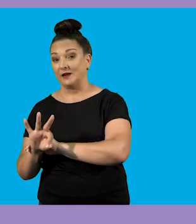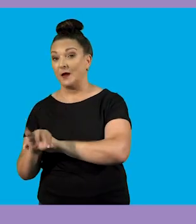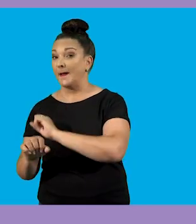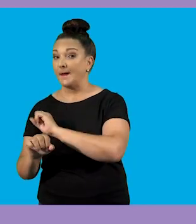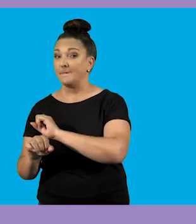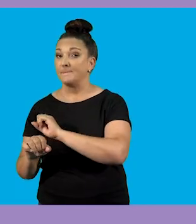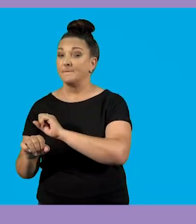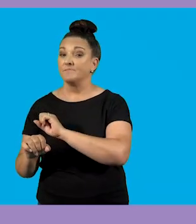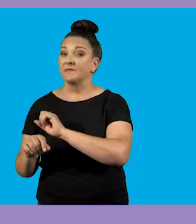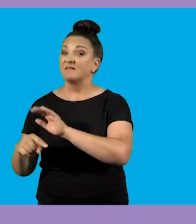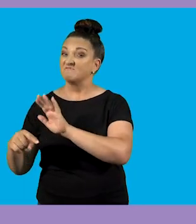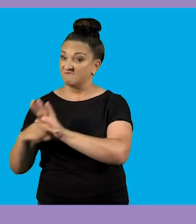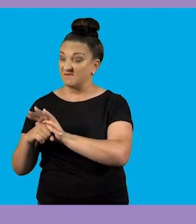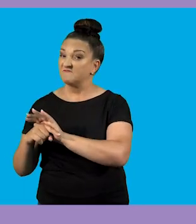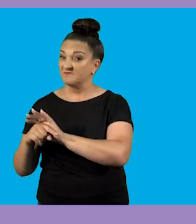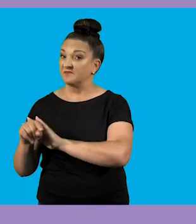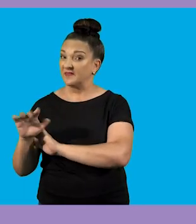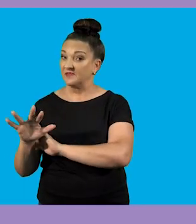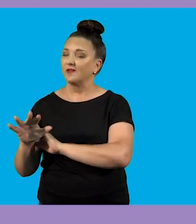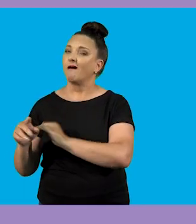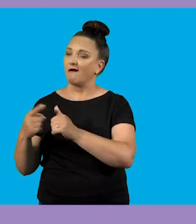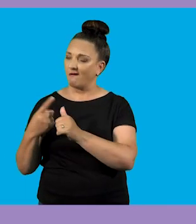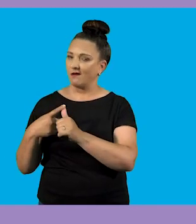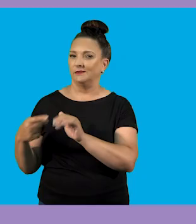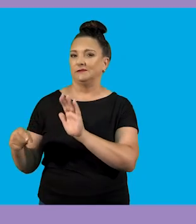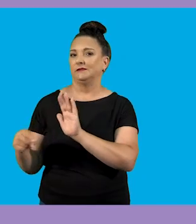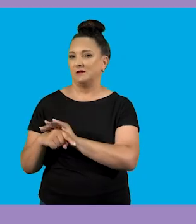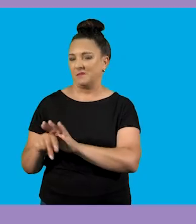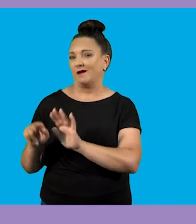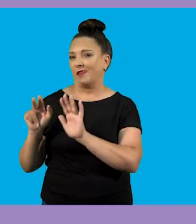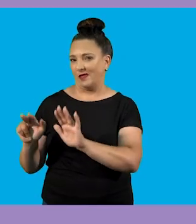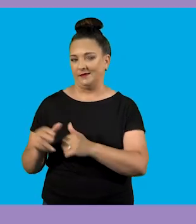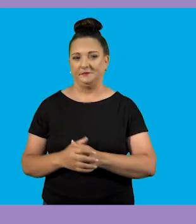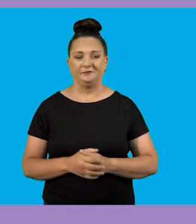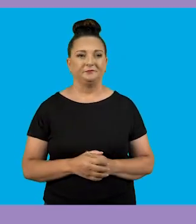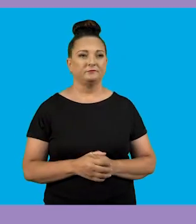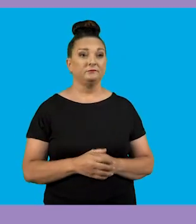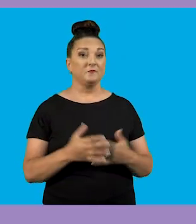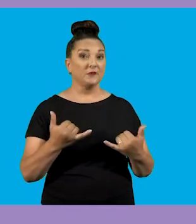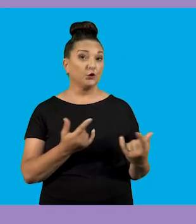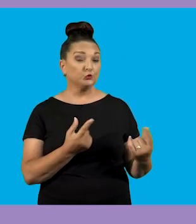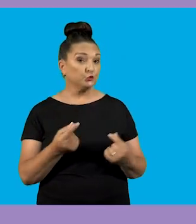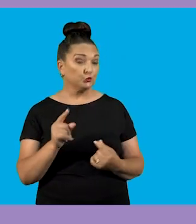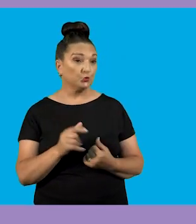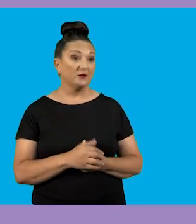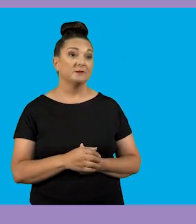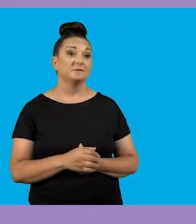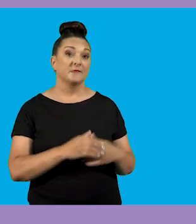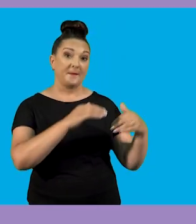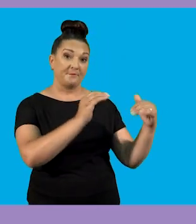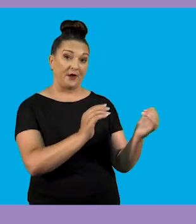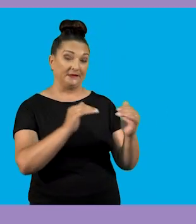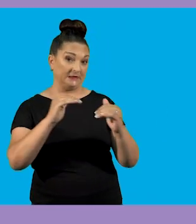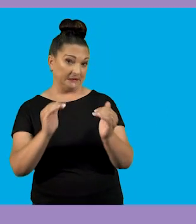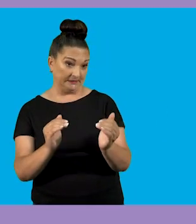minus 5, that does give me a minus 8, which is exactly what we are looking for. So what are we going to do? We're going to open two